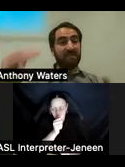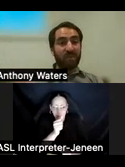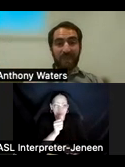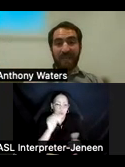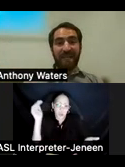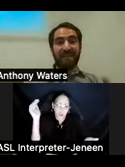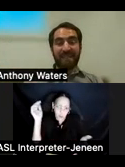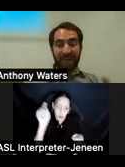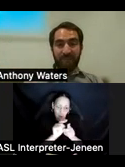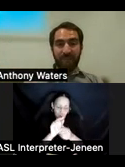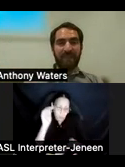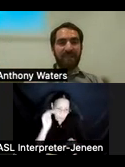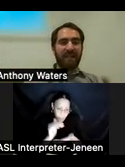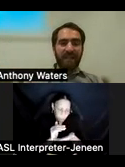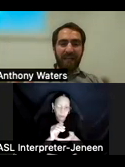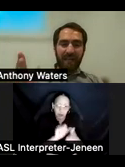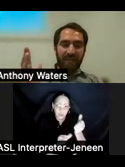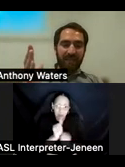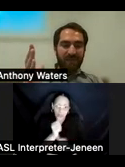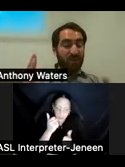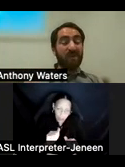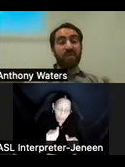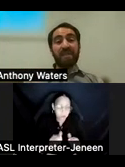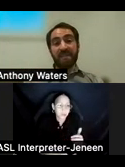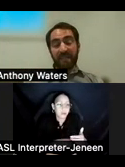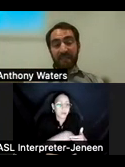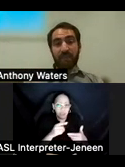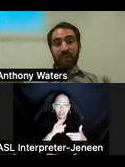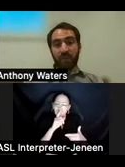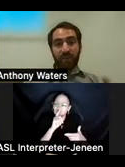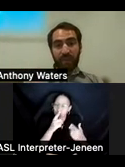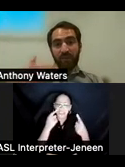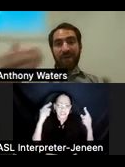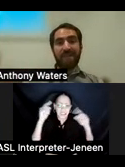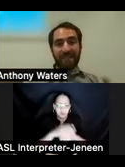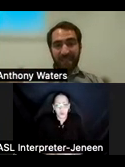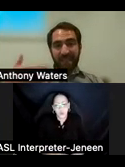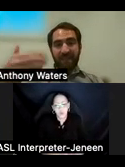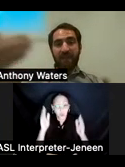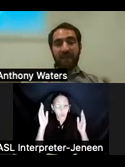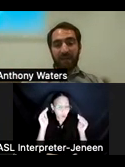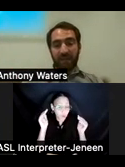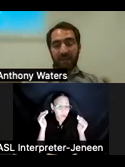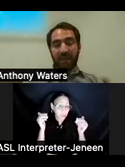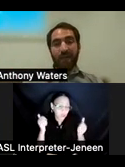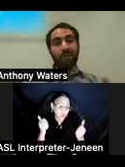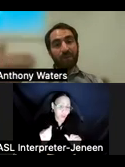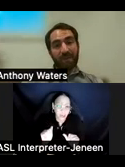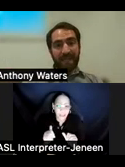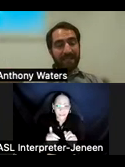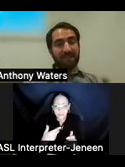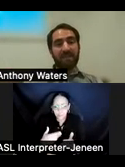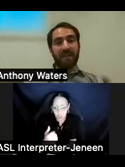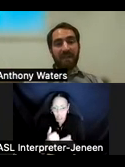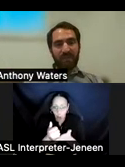reducing suicide attempts, and that are really successful. And so hopefully trying to help the